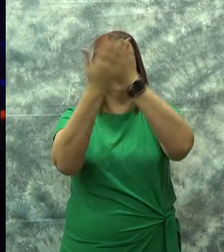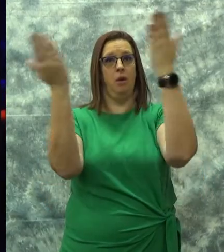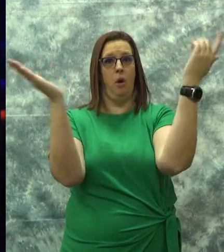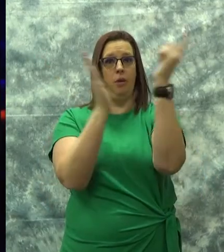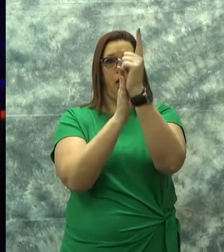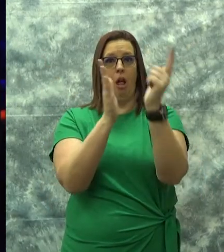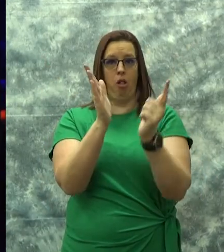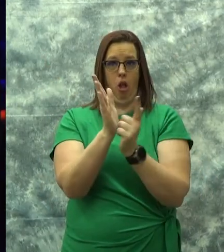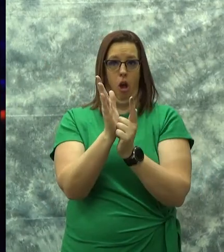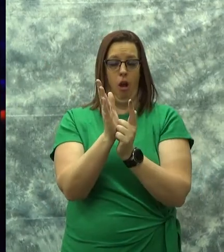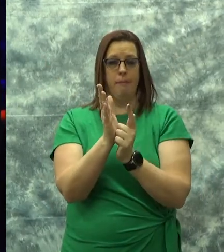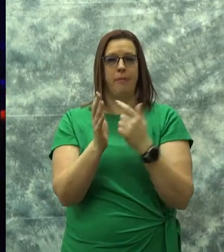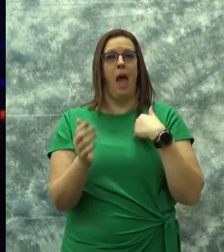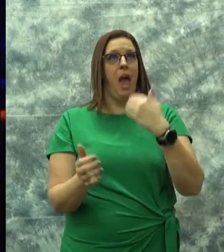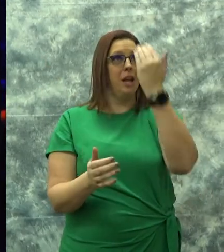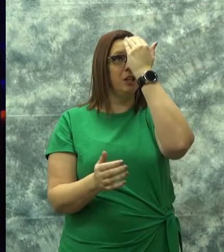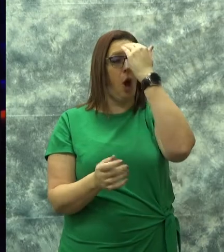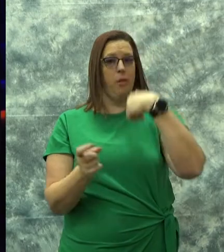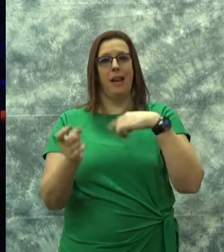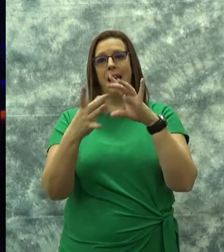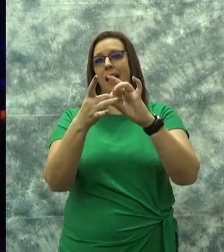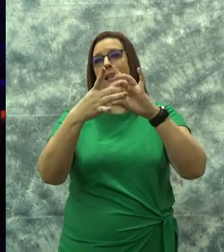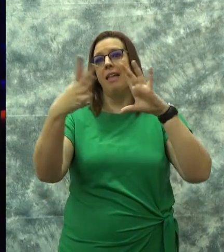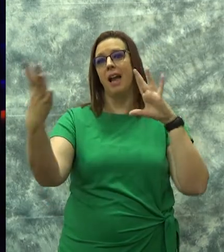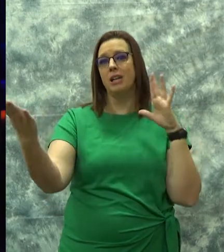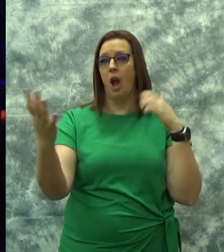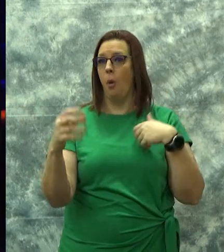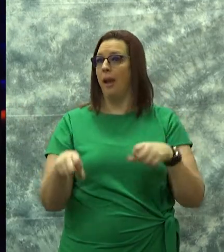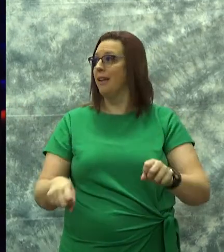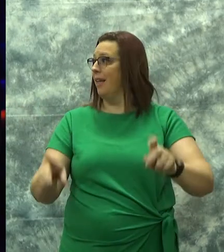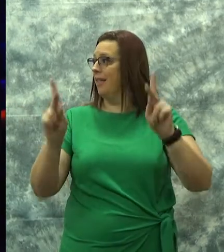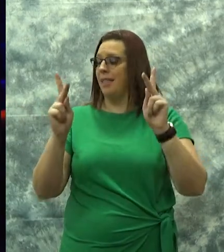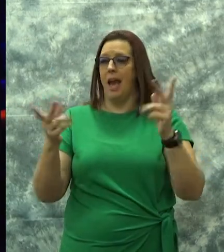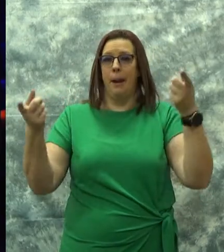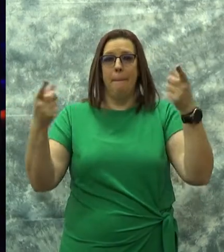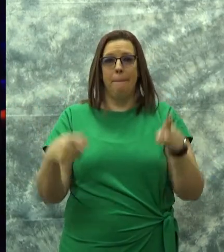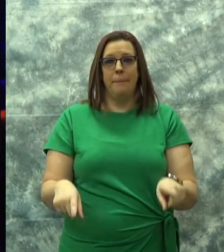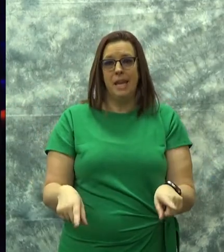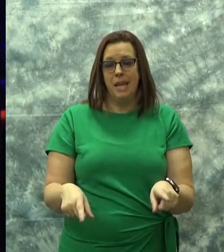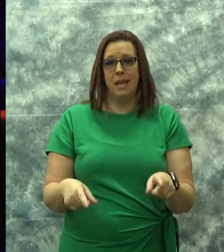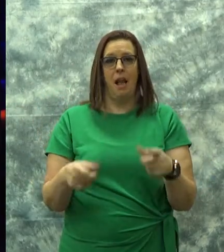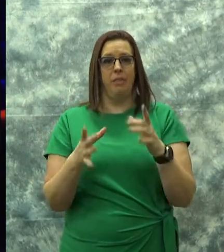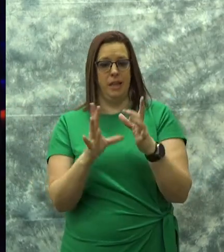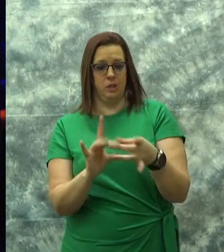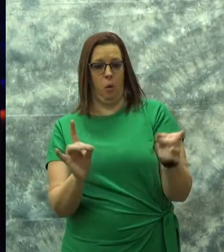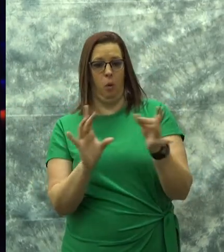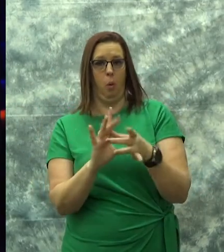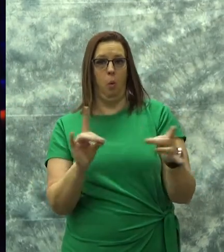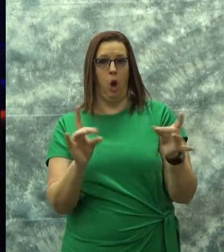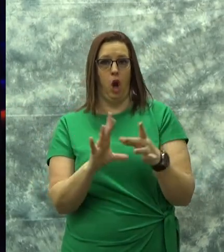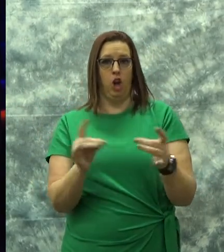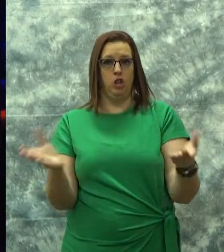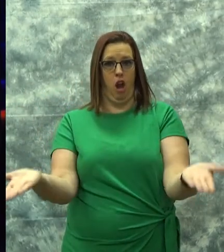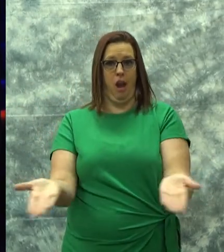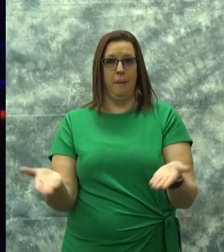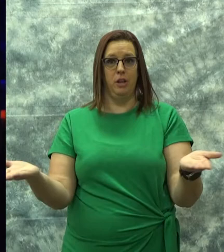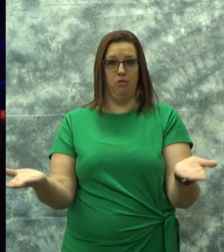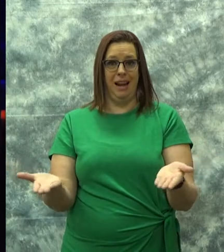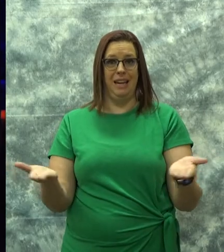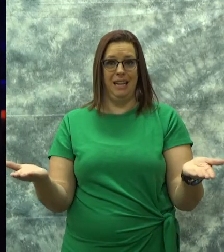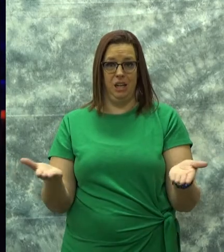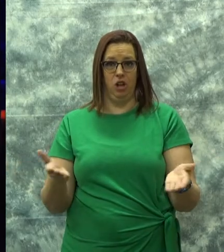of that law that makes it so. I know that I can let go and let it be, and that these words are made manifest right here and right